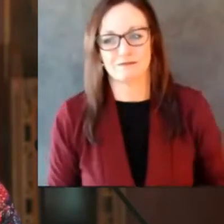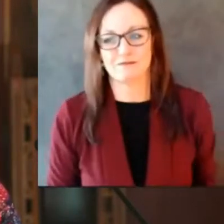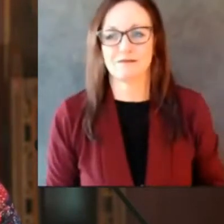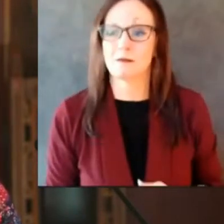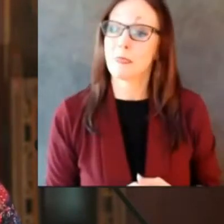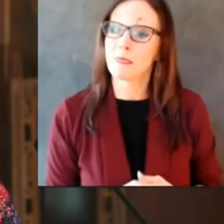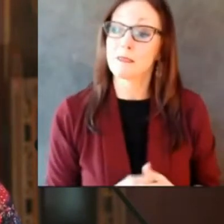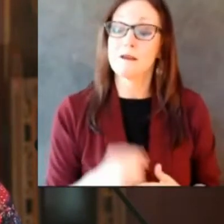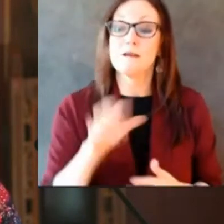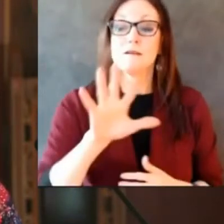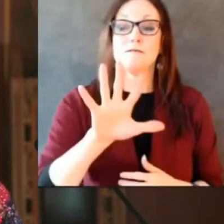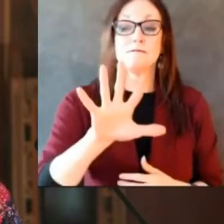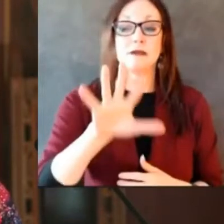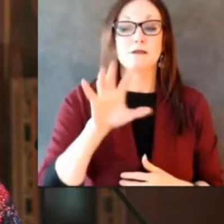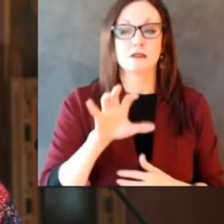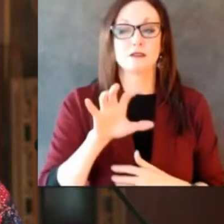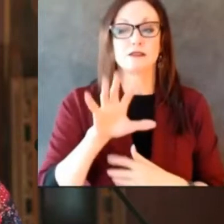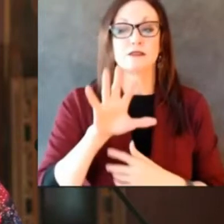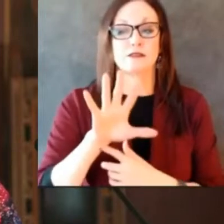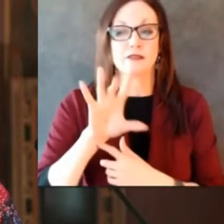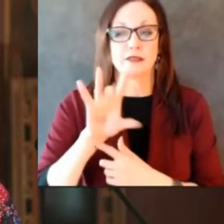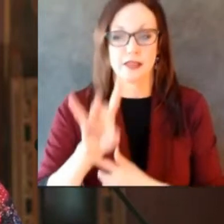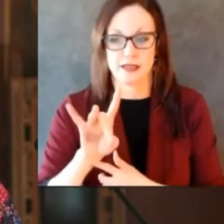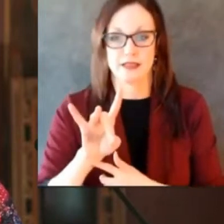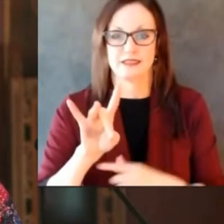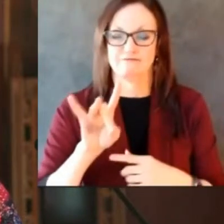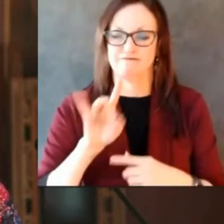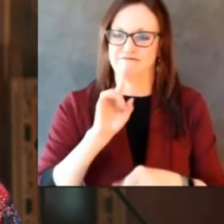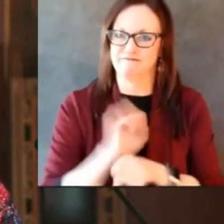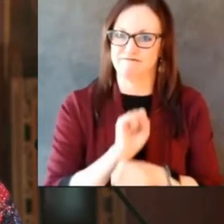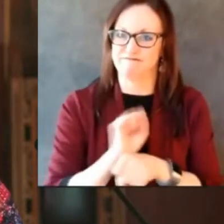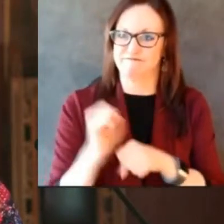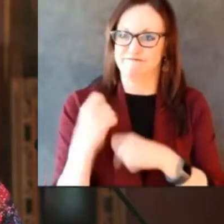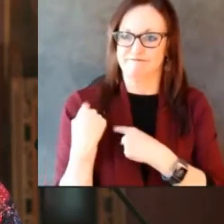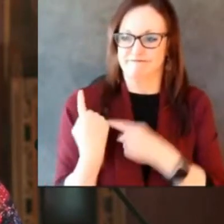total confirmed cases of COVID-19 to